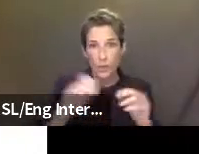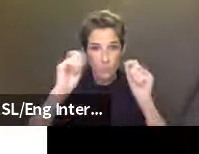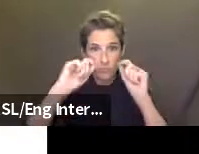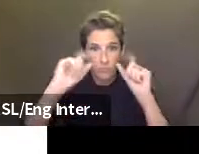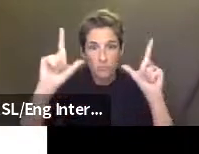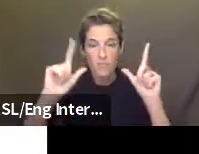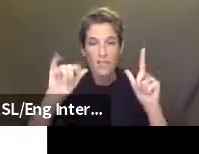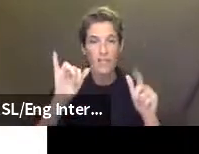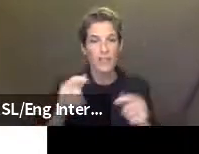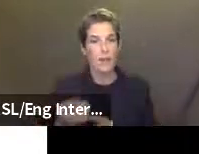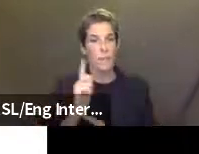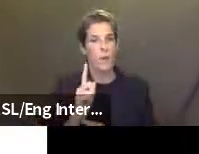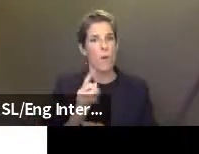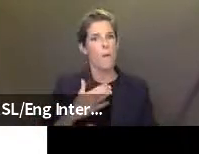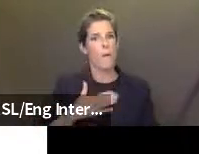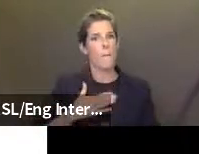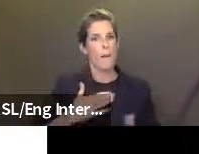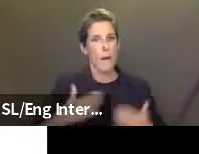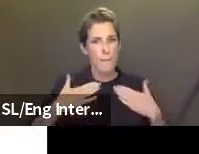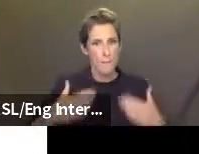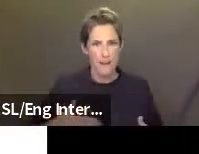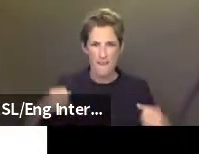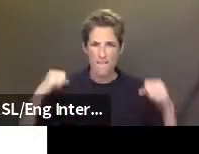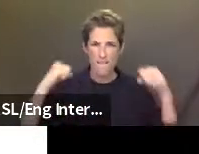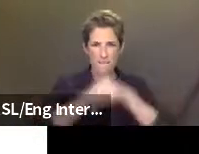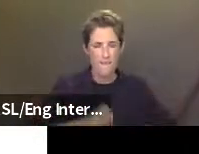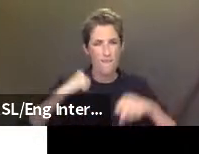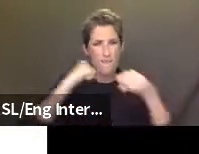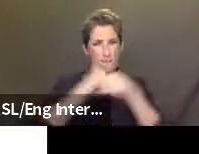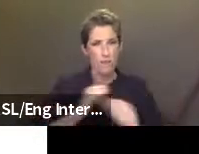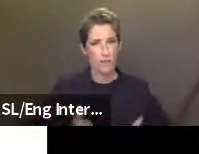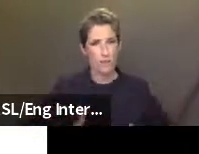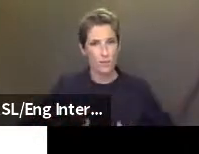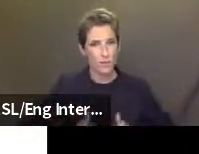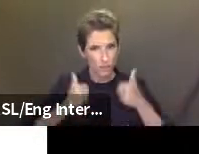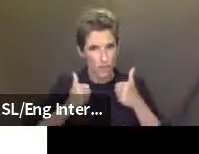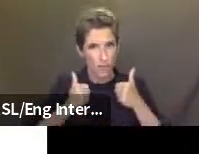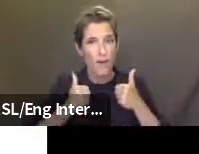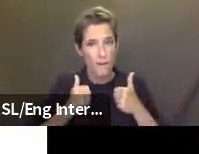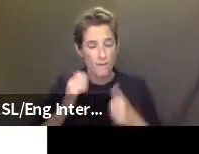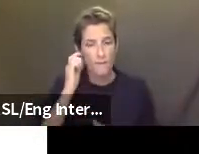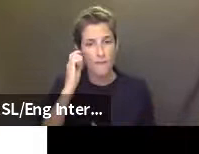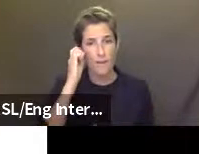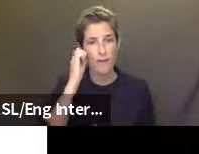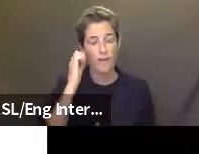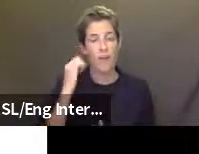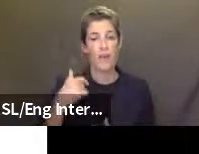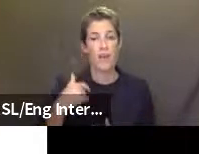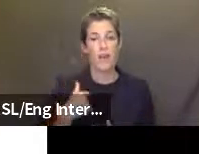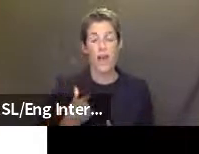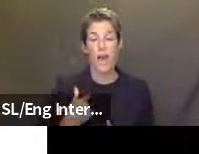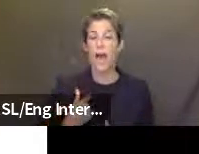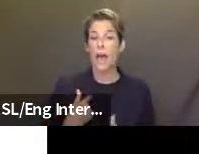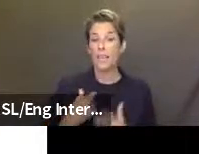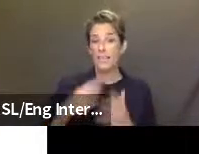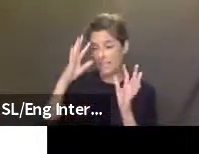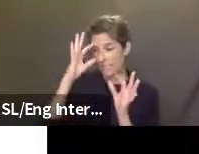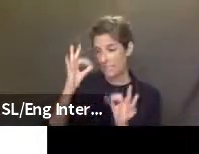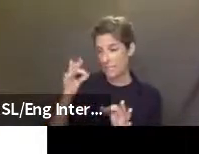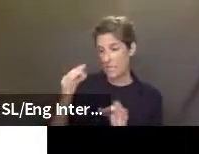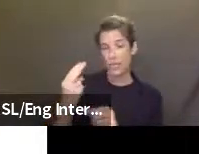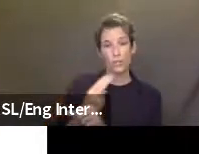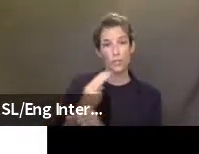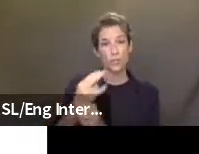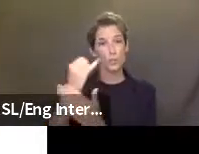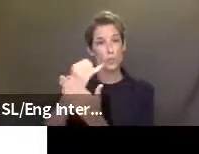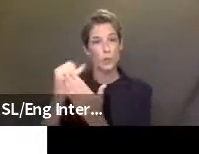heal rather than to cure. Making art, storytelling, and analyzing my artwork with a therapist did not erase my